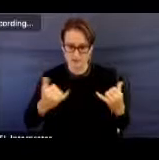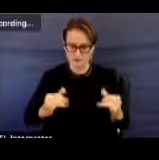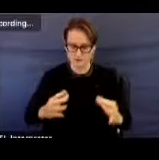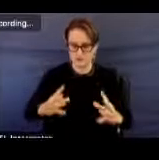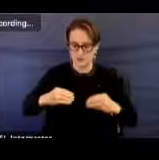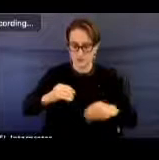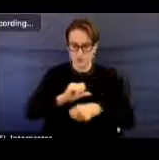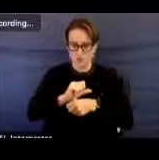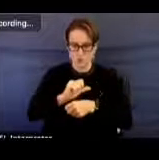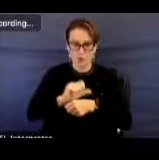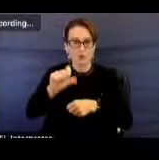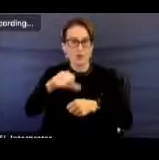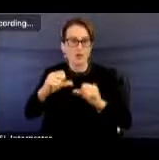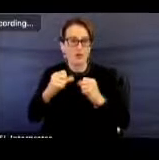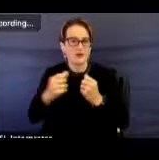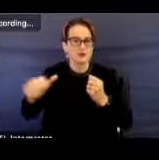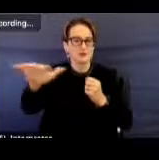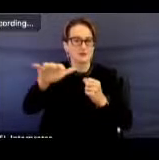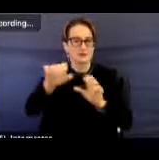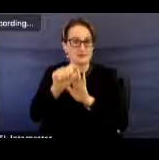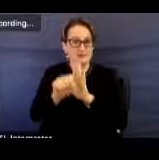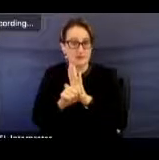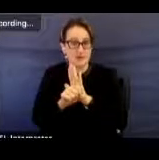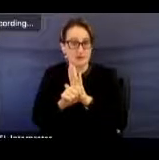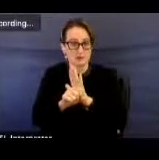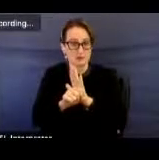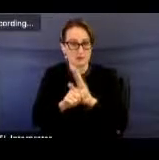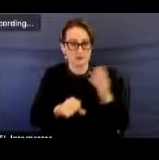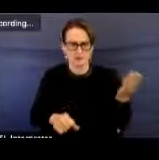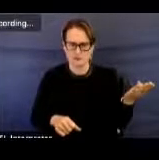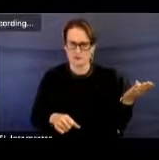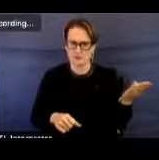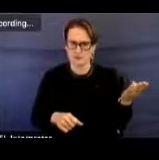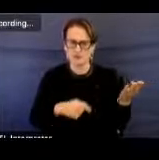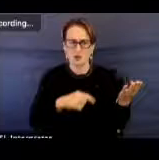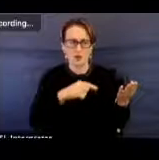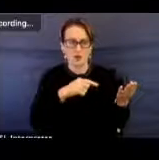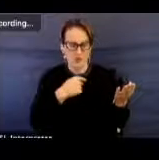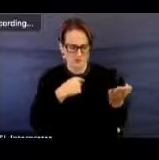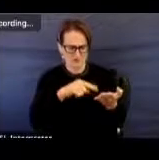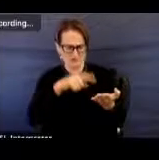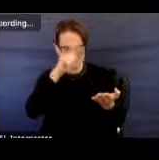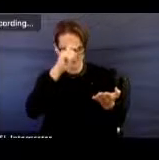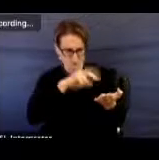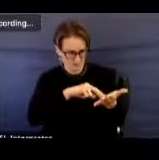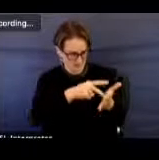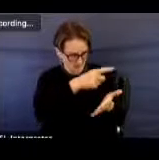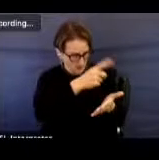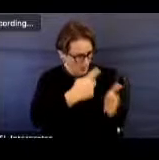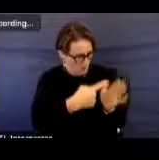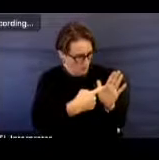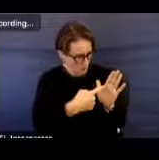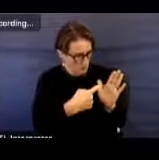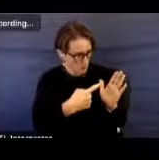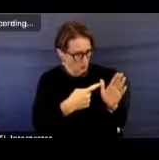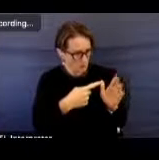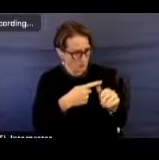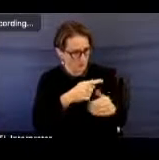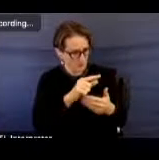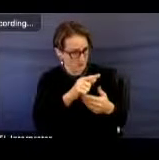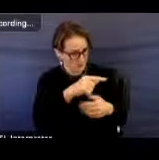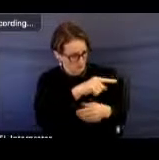My initial worry was that, are they trying to open the possibility that they could represent someone adverse to the commission, simultaneously?